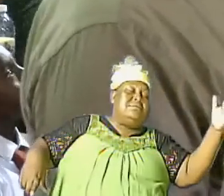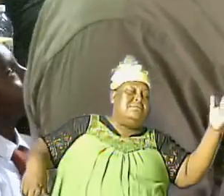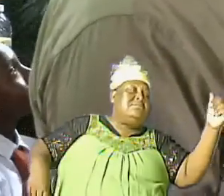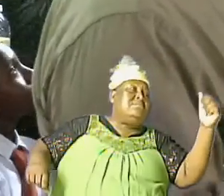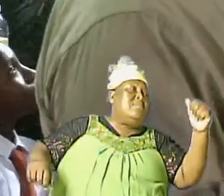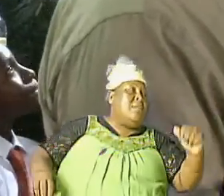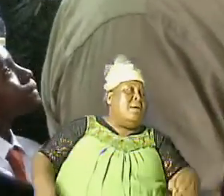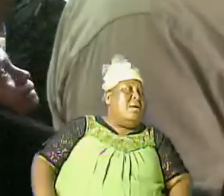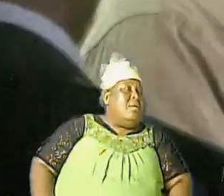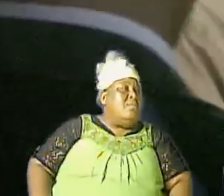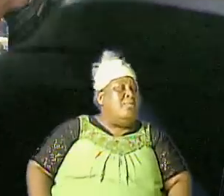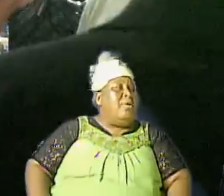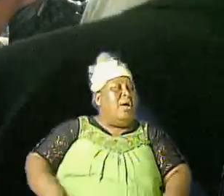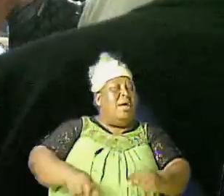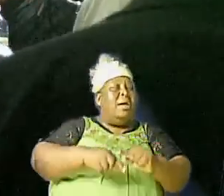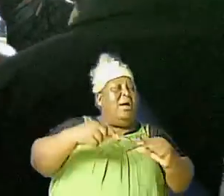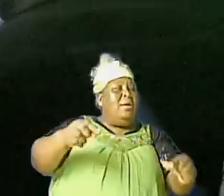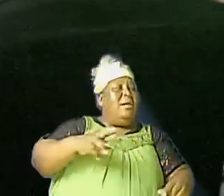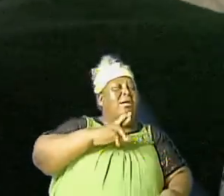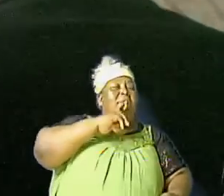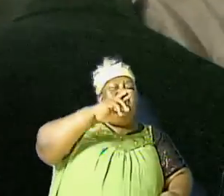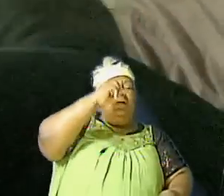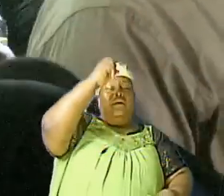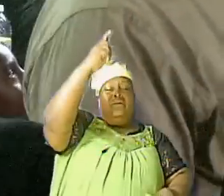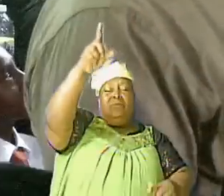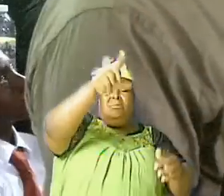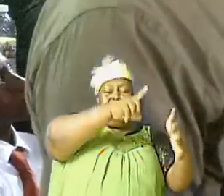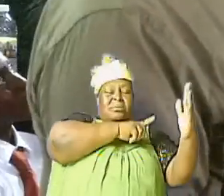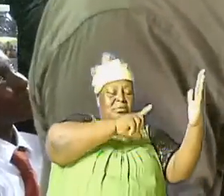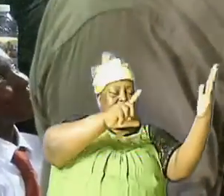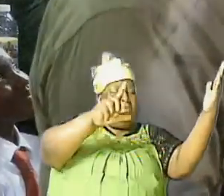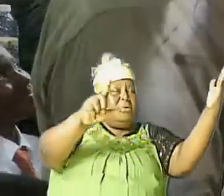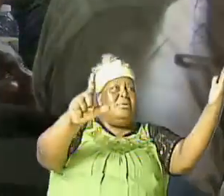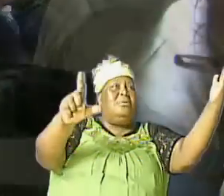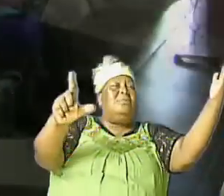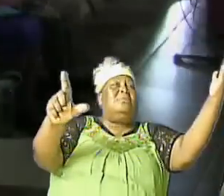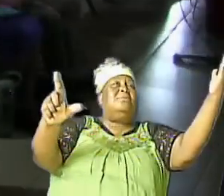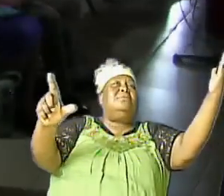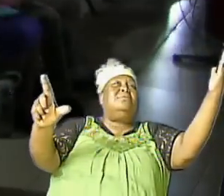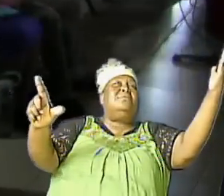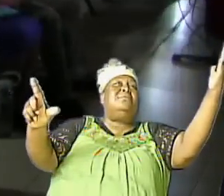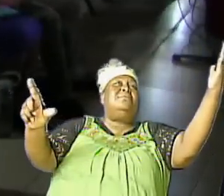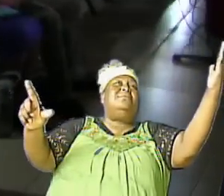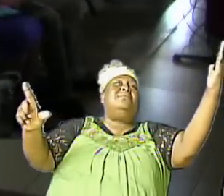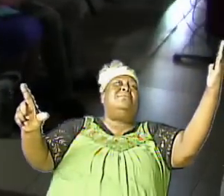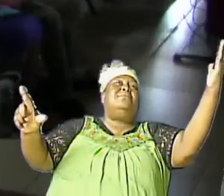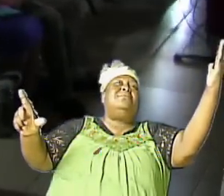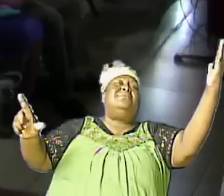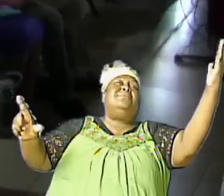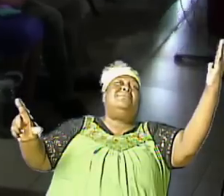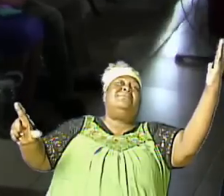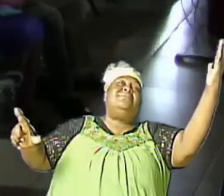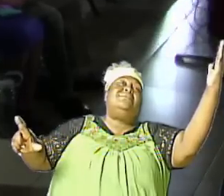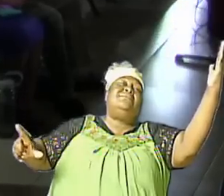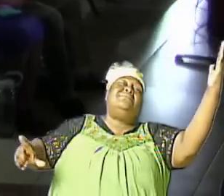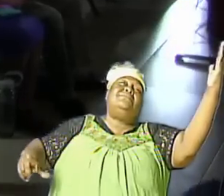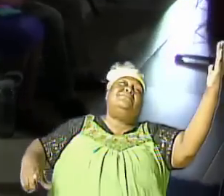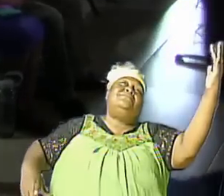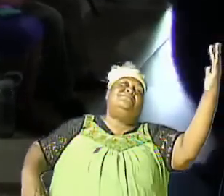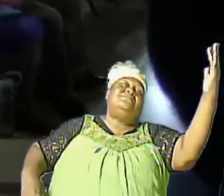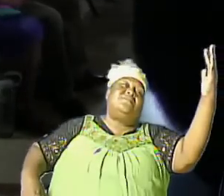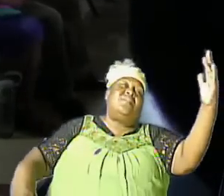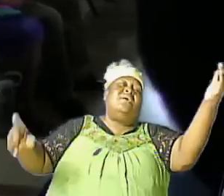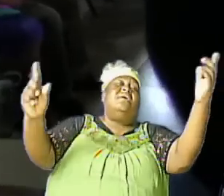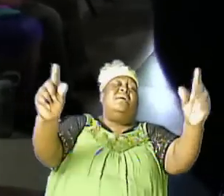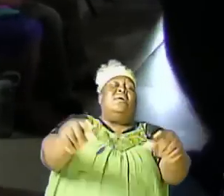Lord? Hallelujah. Great are you, Lord. Saints of God, let's worship.